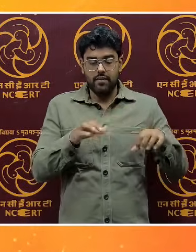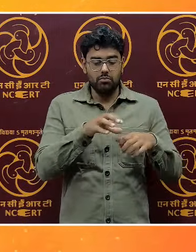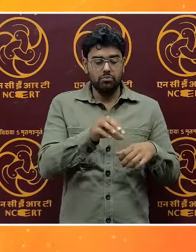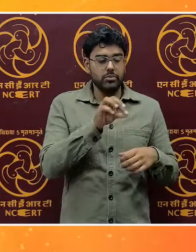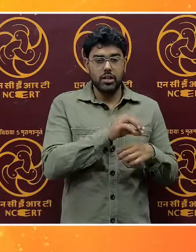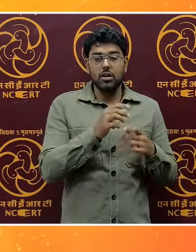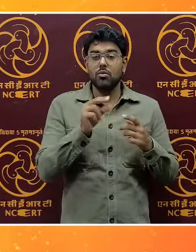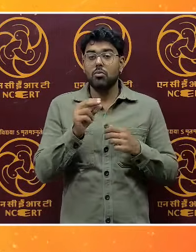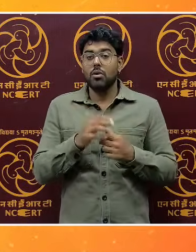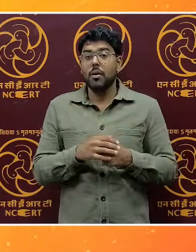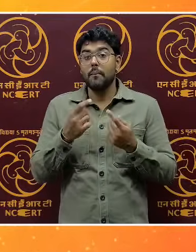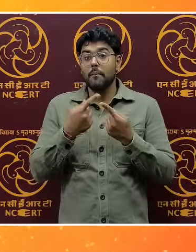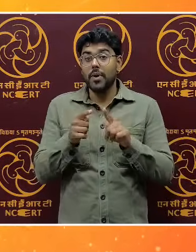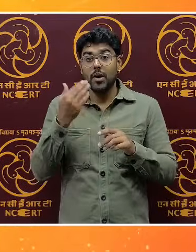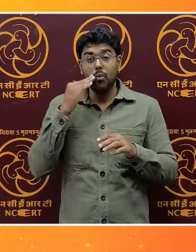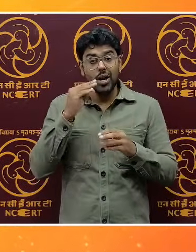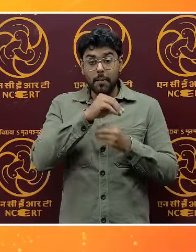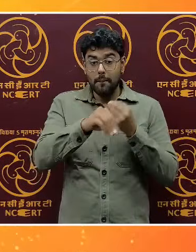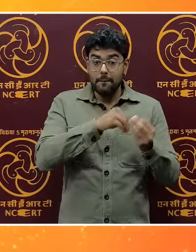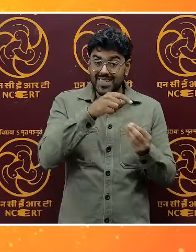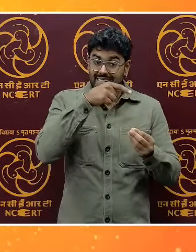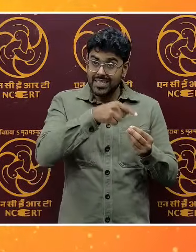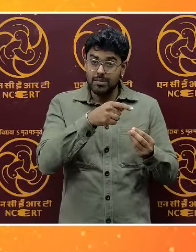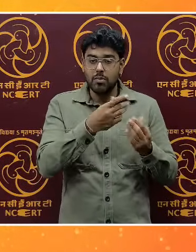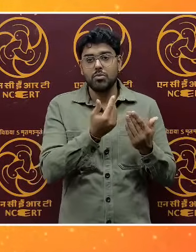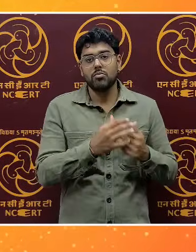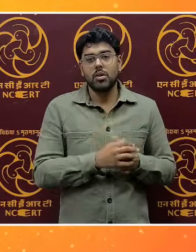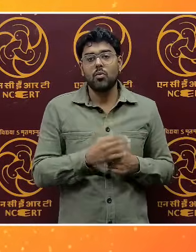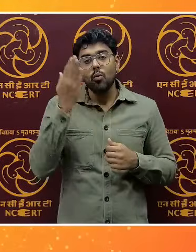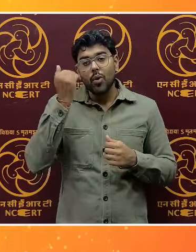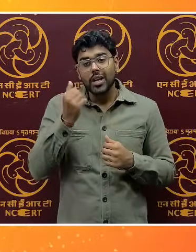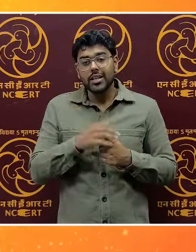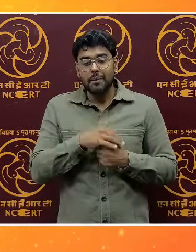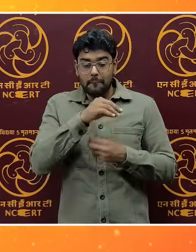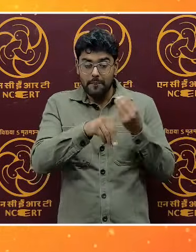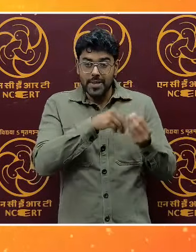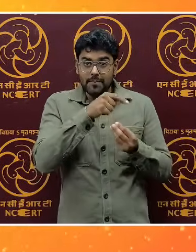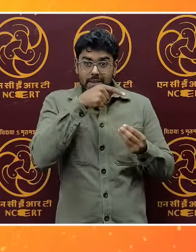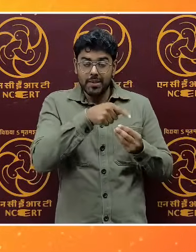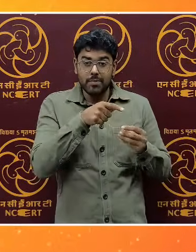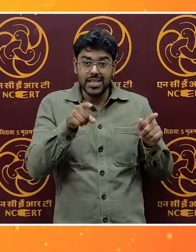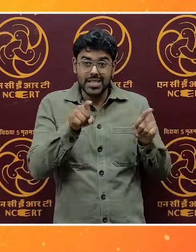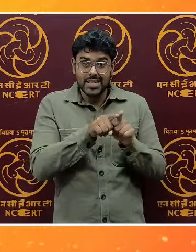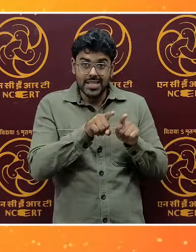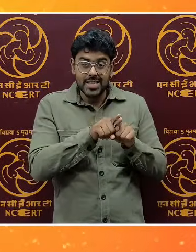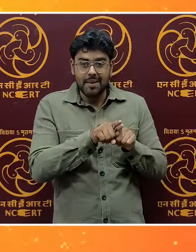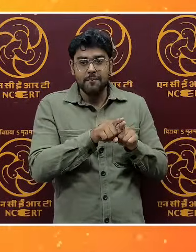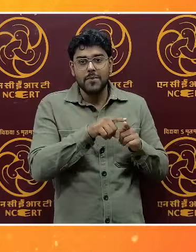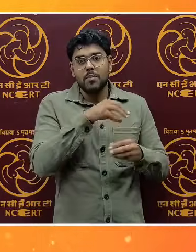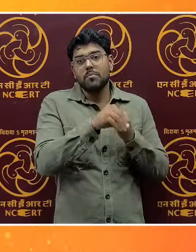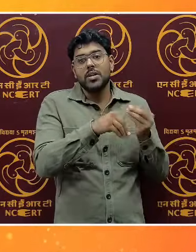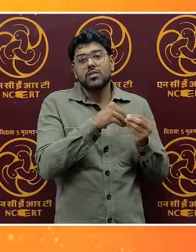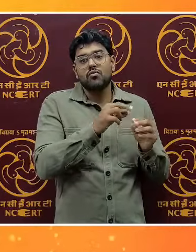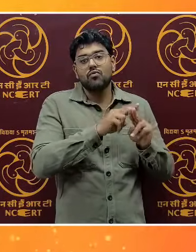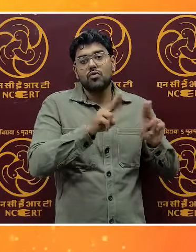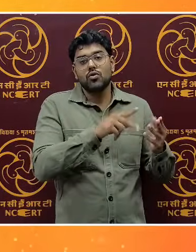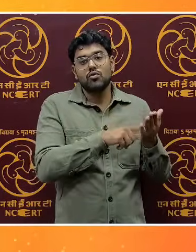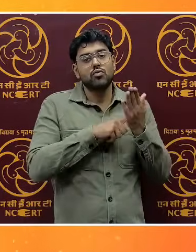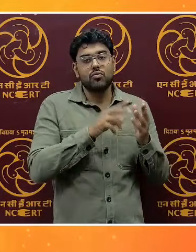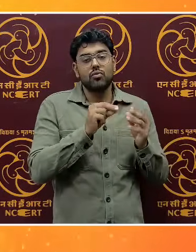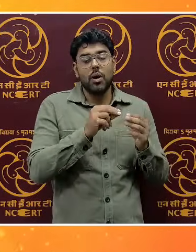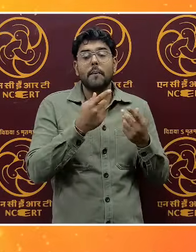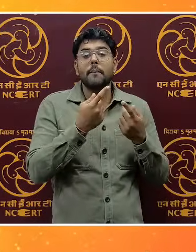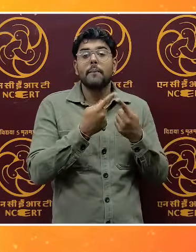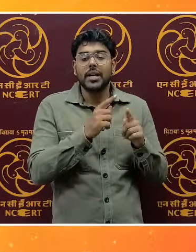possible in case of mixtures. Because the constituent, they are not exactly reacting together, they are just